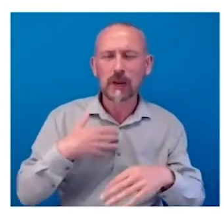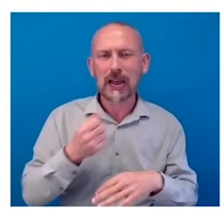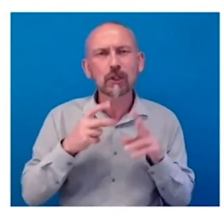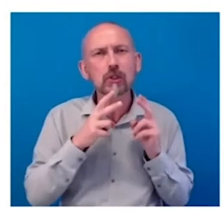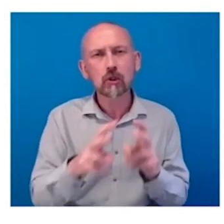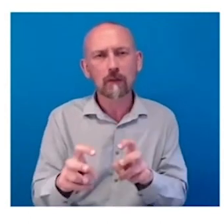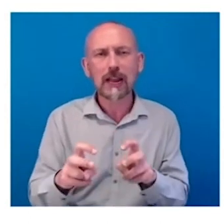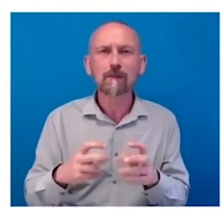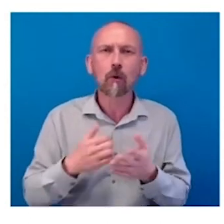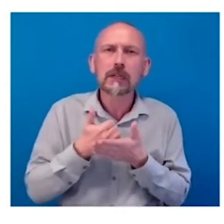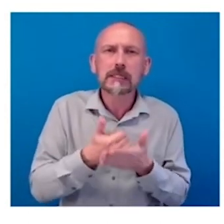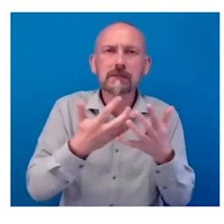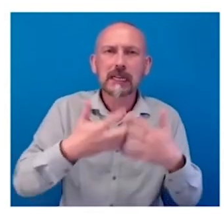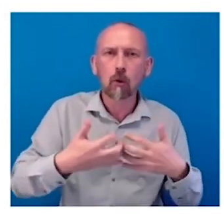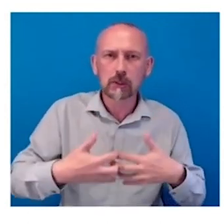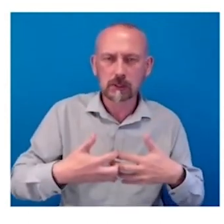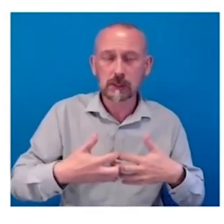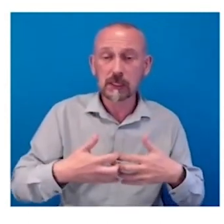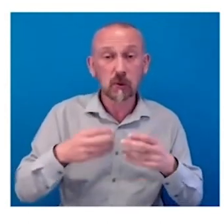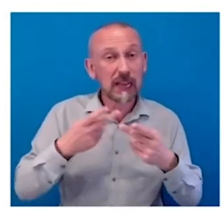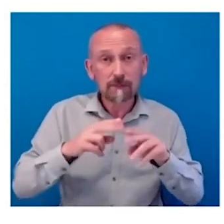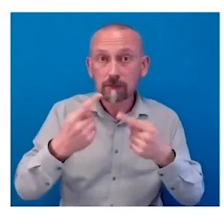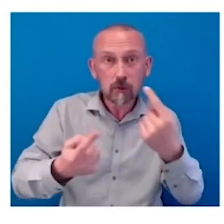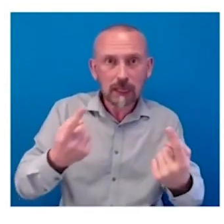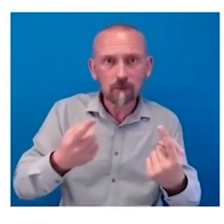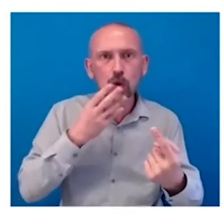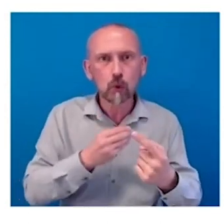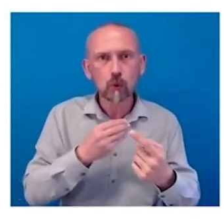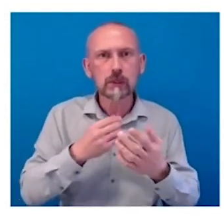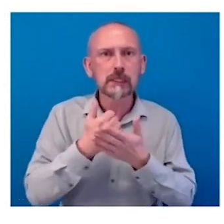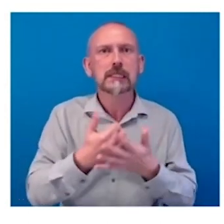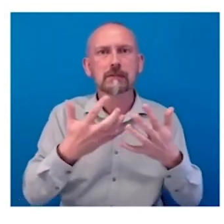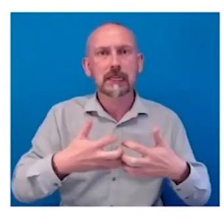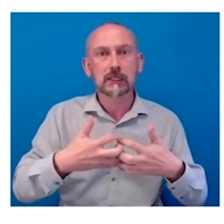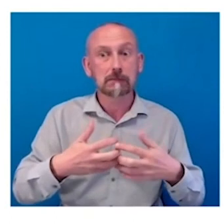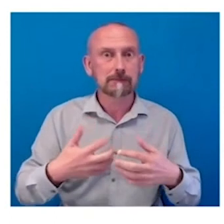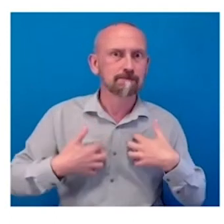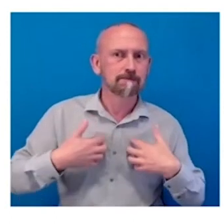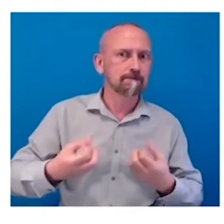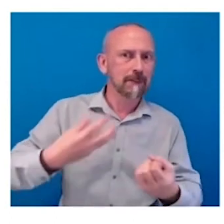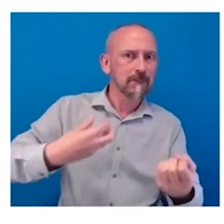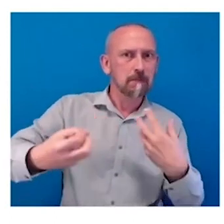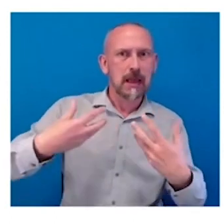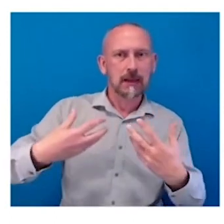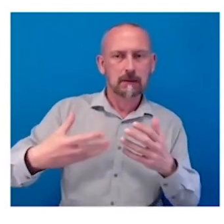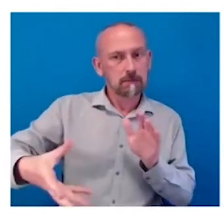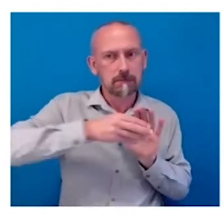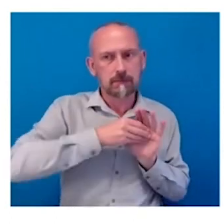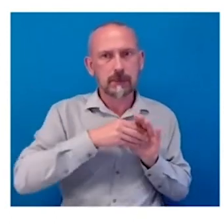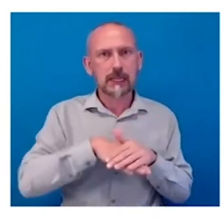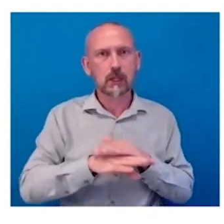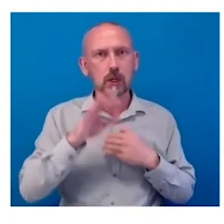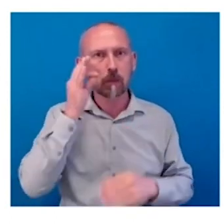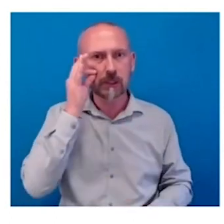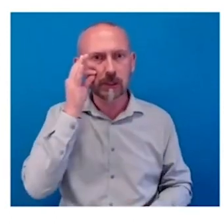uses assistive tech themselves can give us some feedback, which we will use in our commission. And it's 5 short